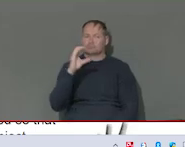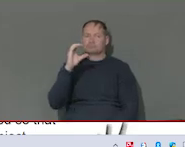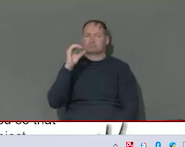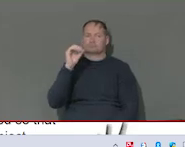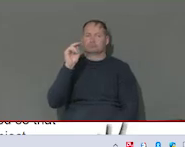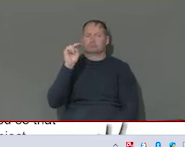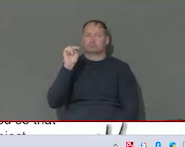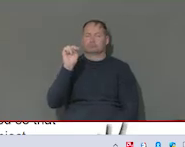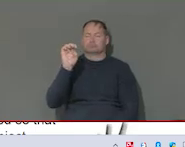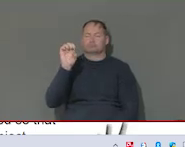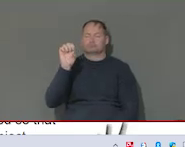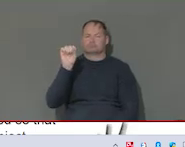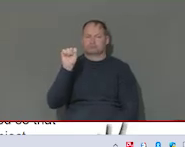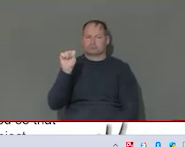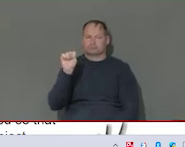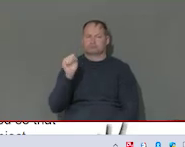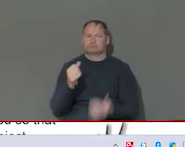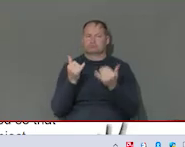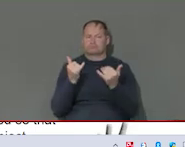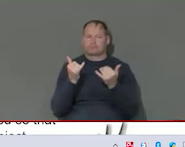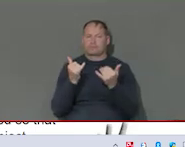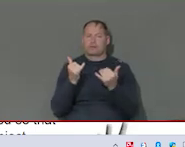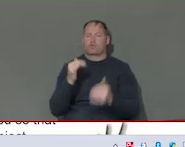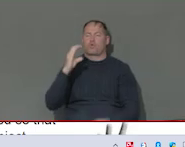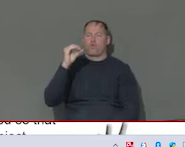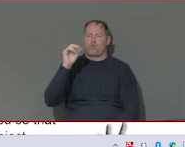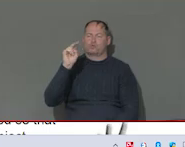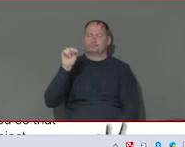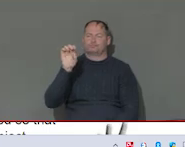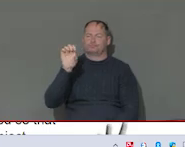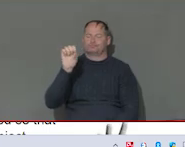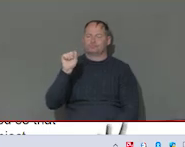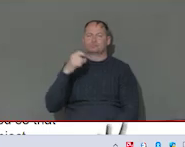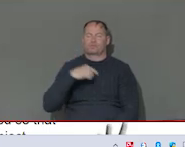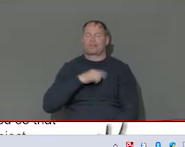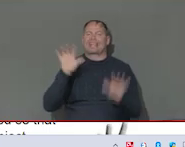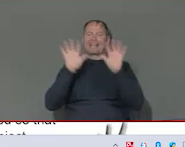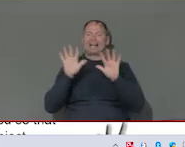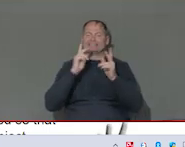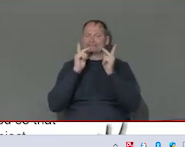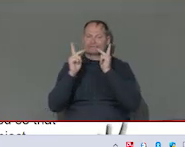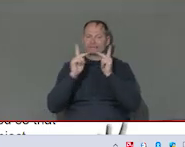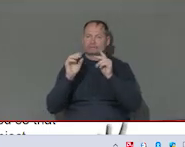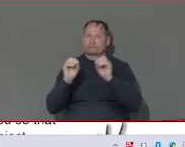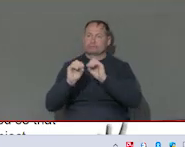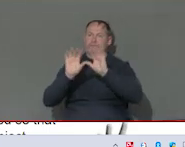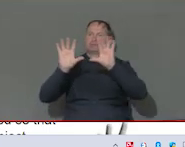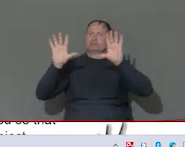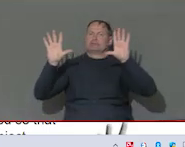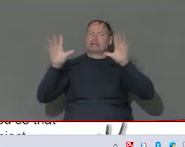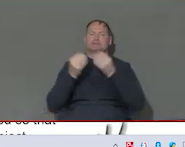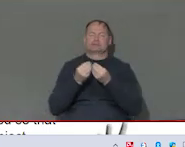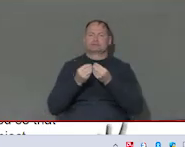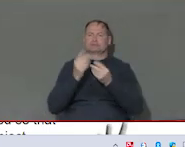We know that the cones are the photoreceptors, which allows us to see color and also to see bright